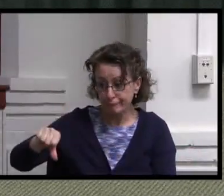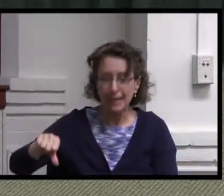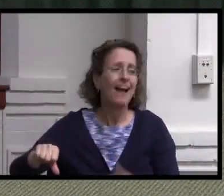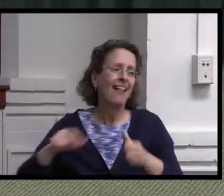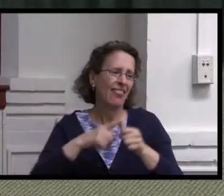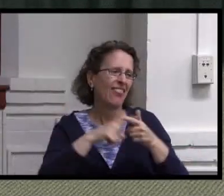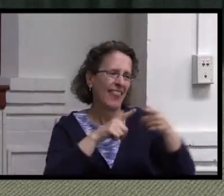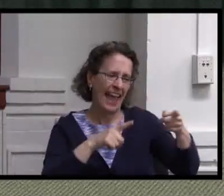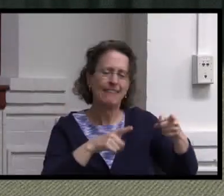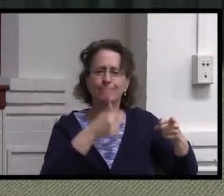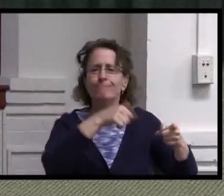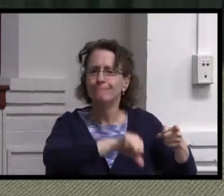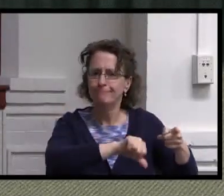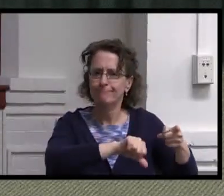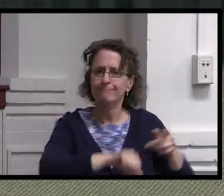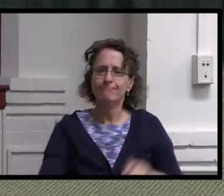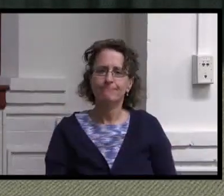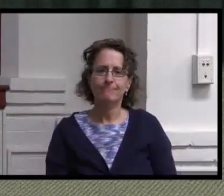Are yeah. we all comfortable?